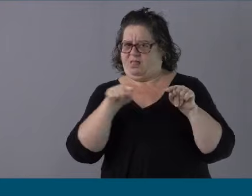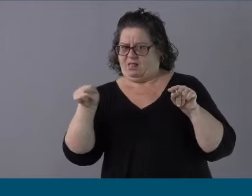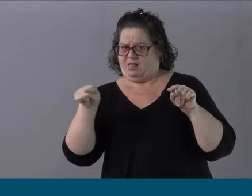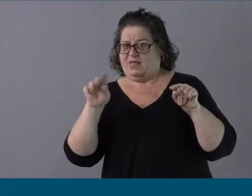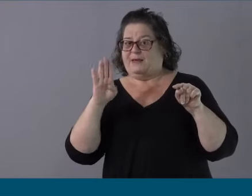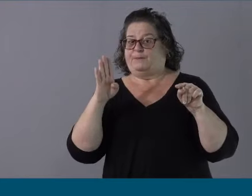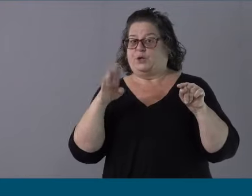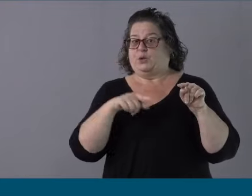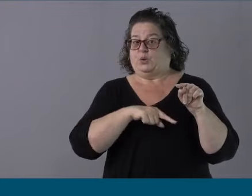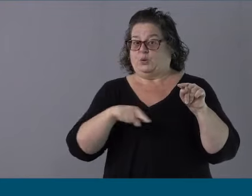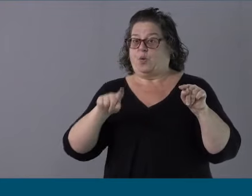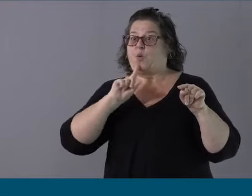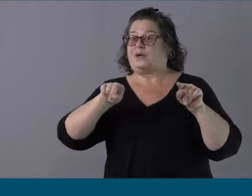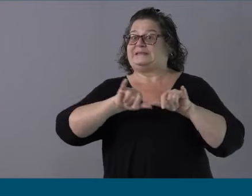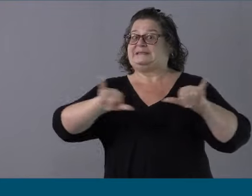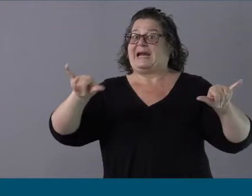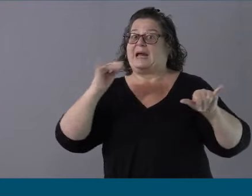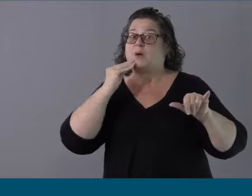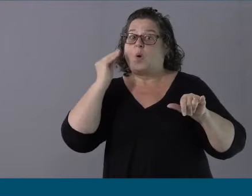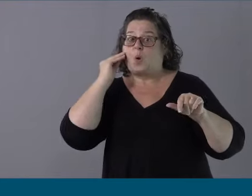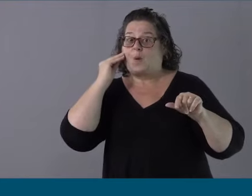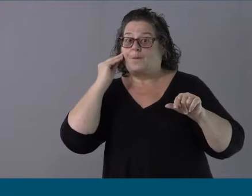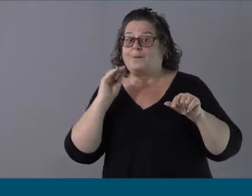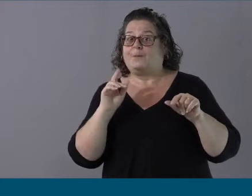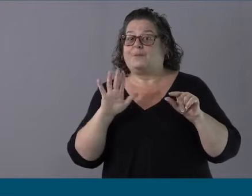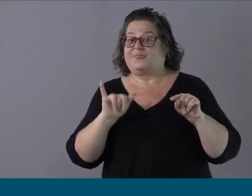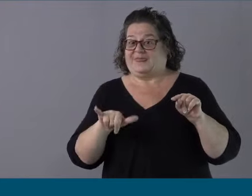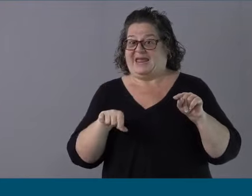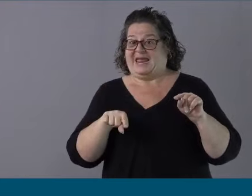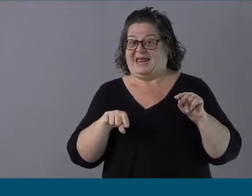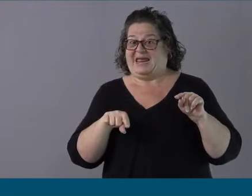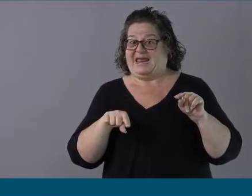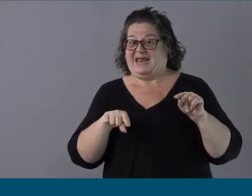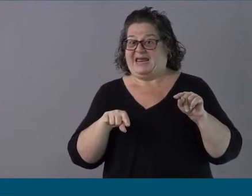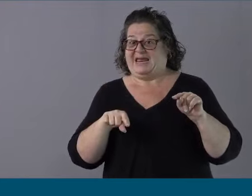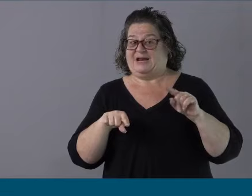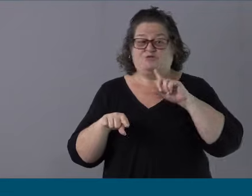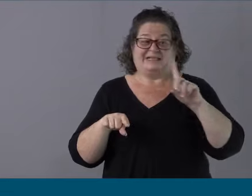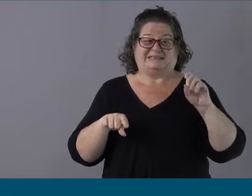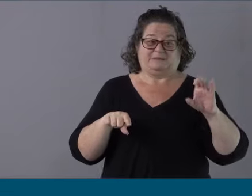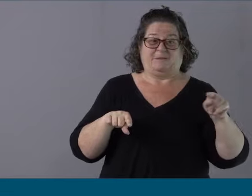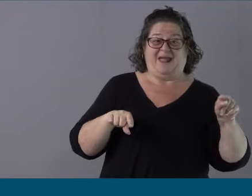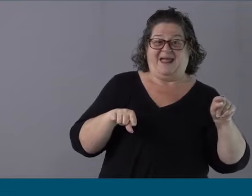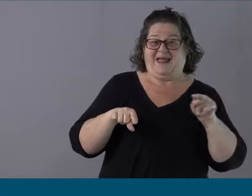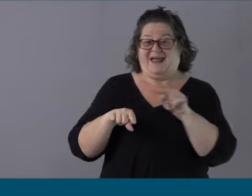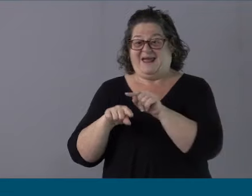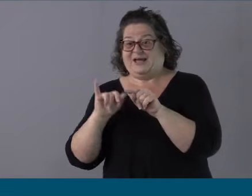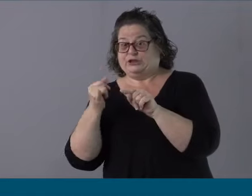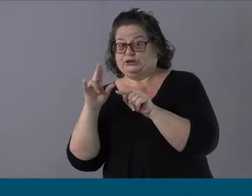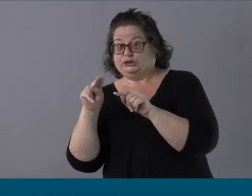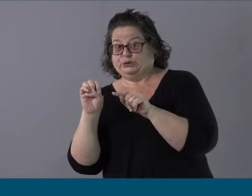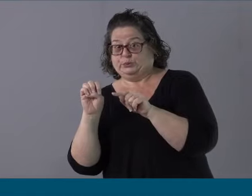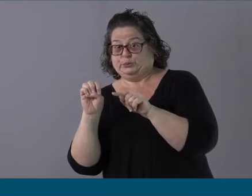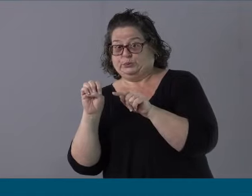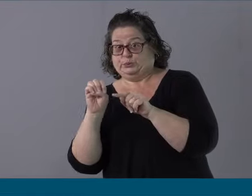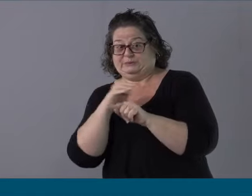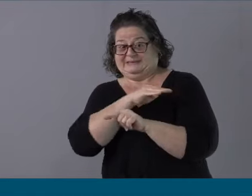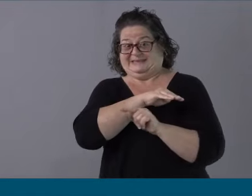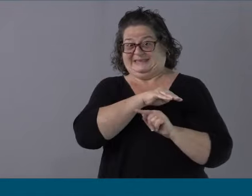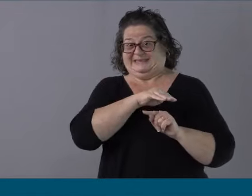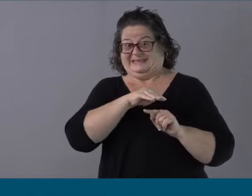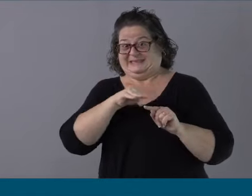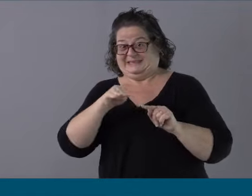the way until June, it remained flat. And then a severe spike up over the